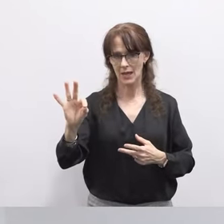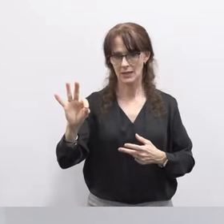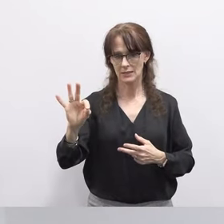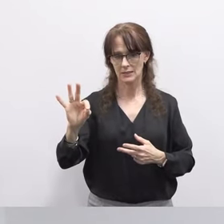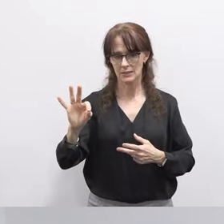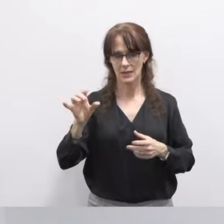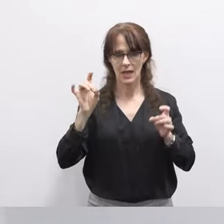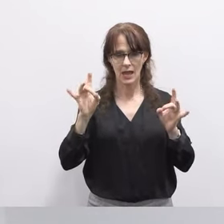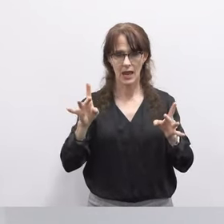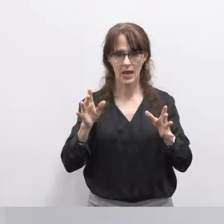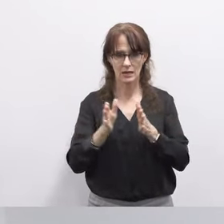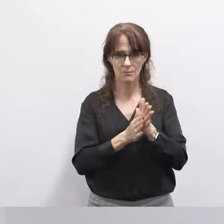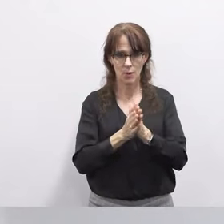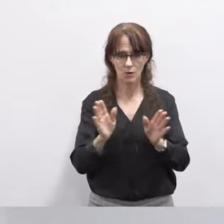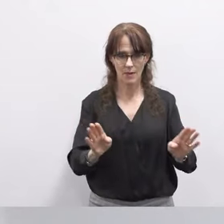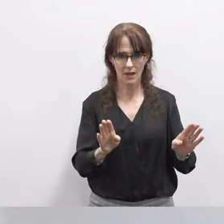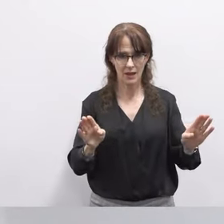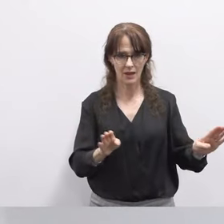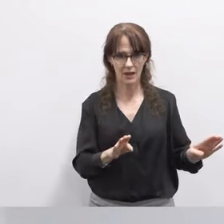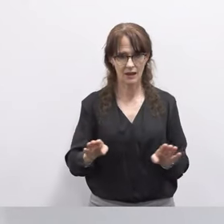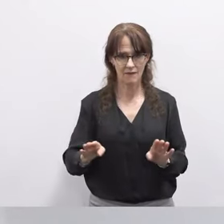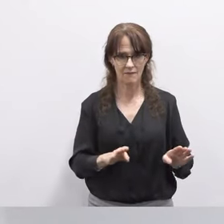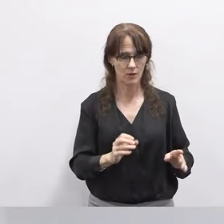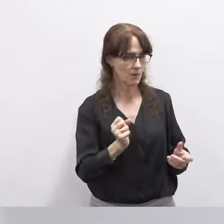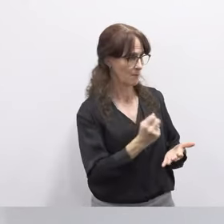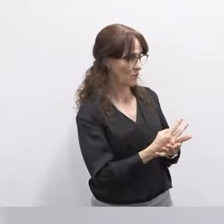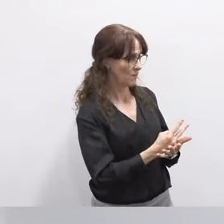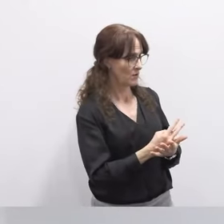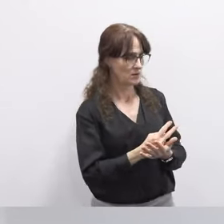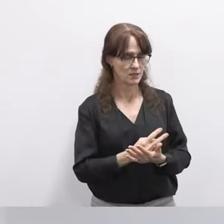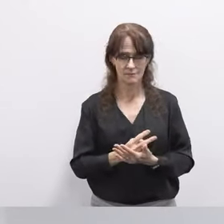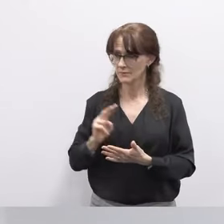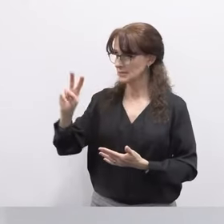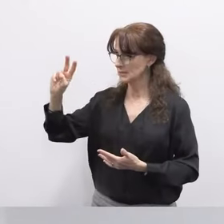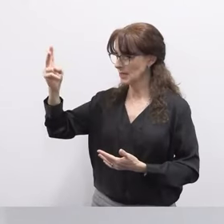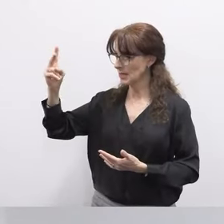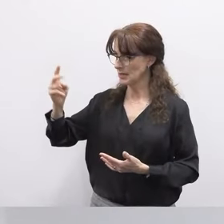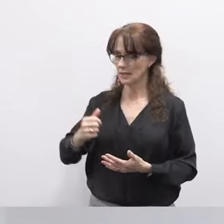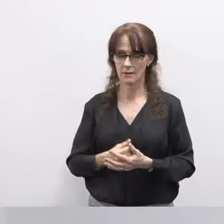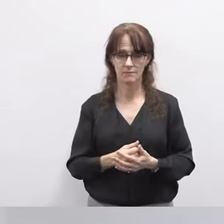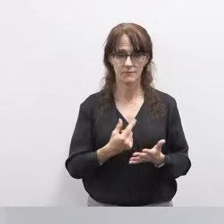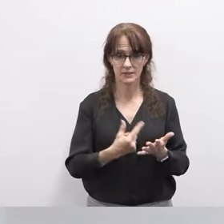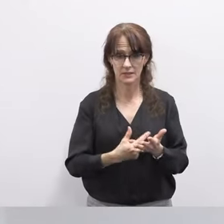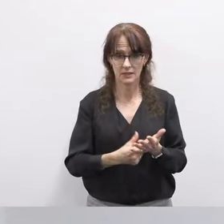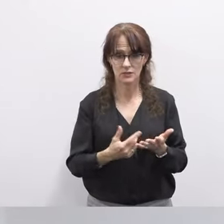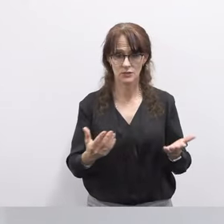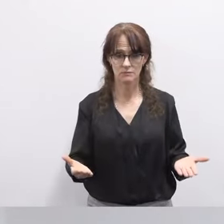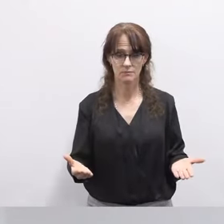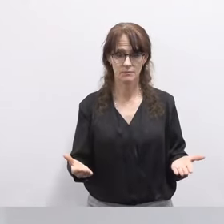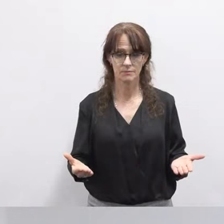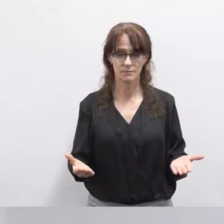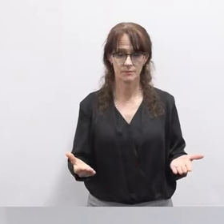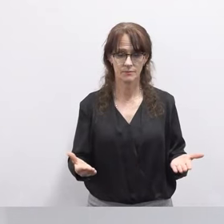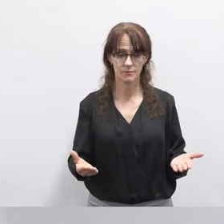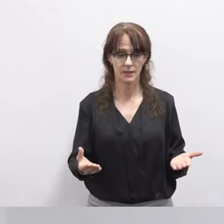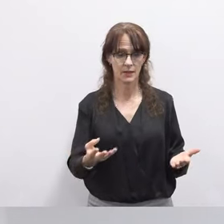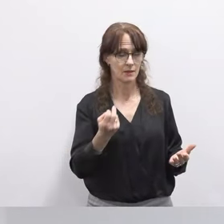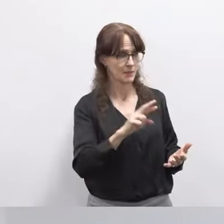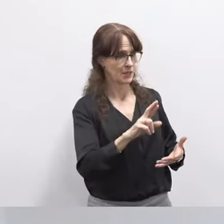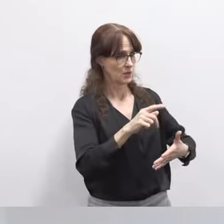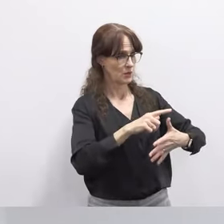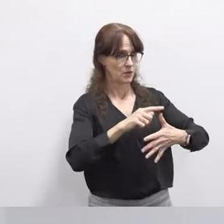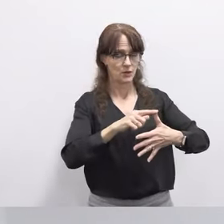5145.9, hate-motivated behavior. Move approval. Second. Any discussion? Mr. Miller, how do you